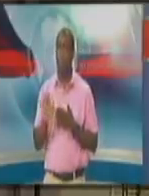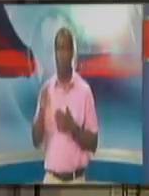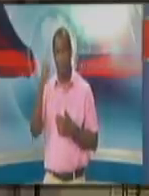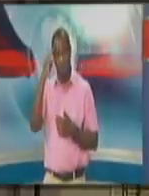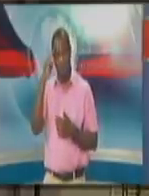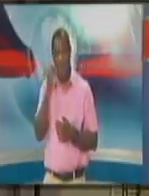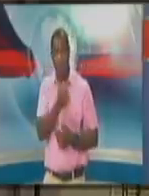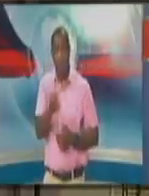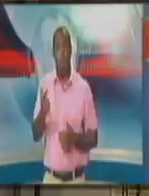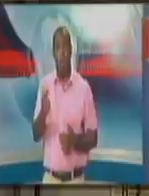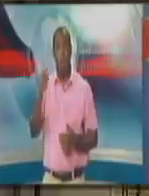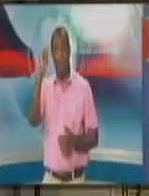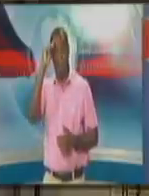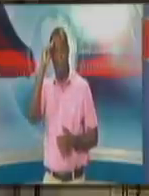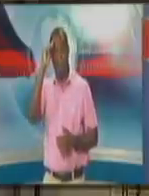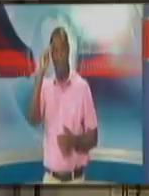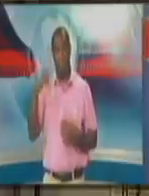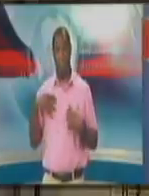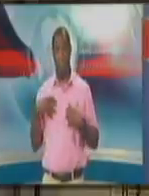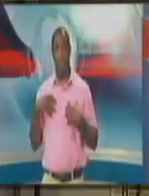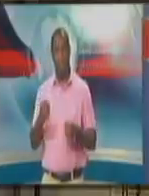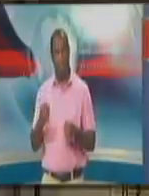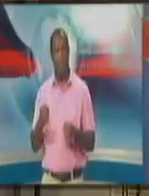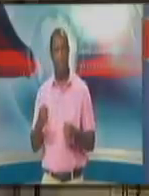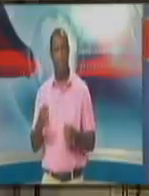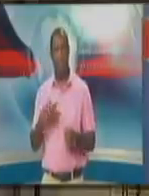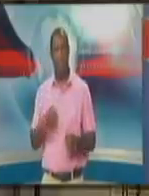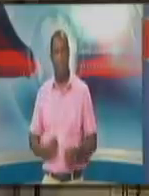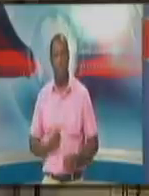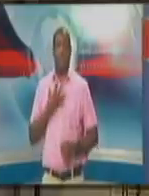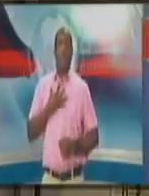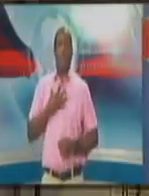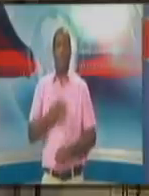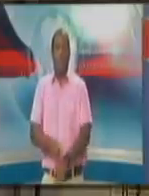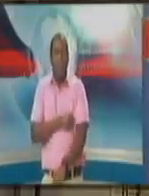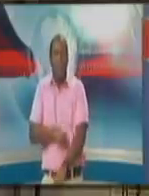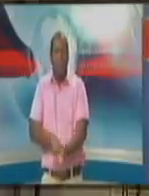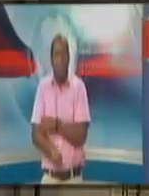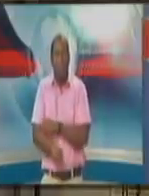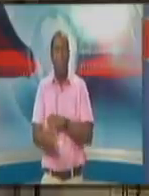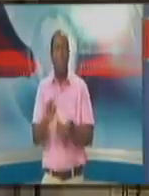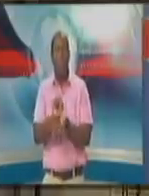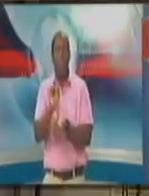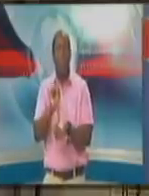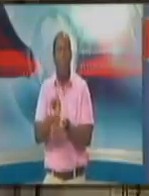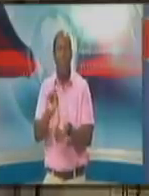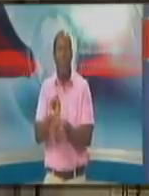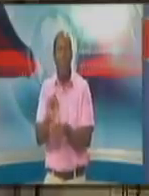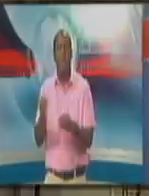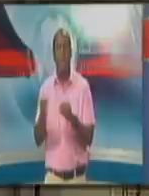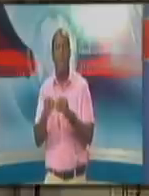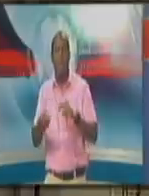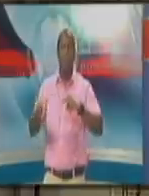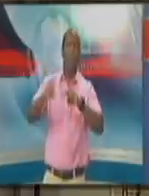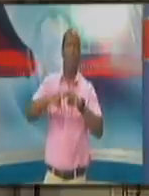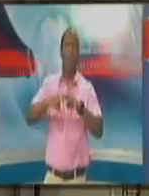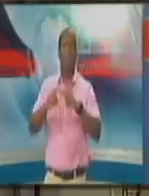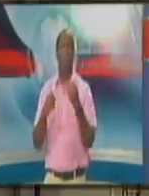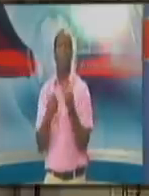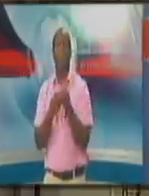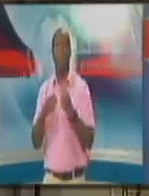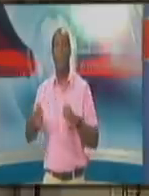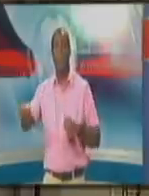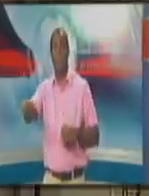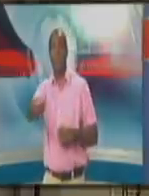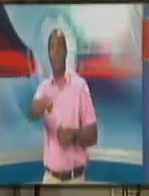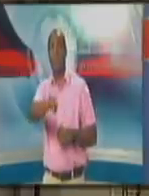all healthcare workers the added impetus to work on behalf of you, your family, and Trinidad and